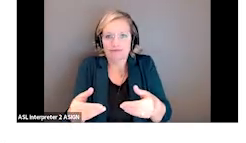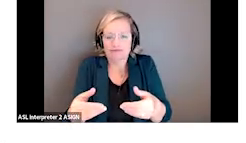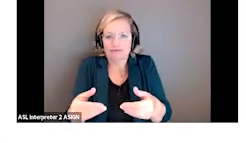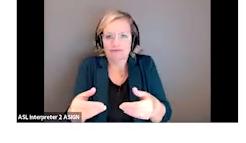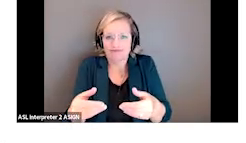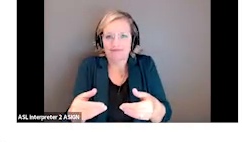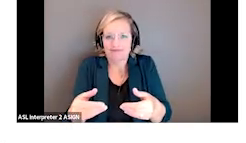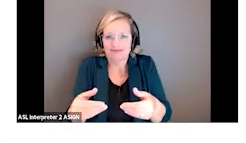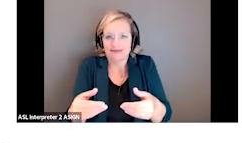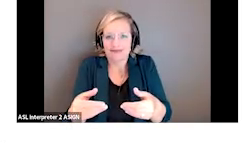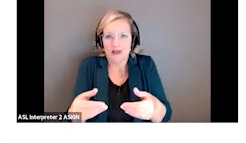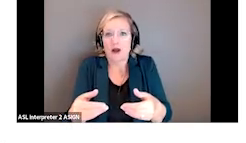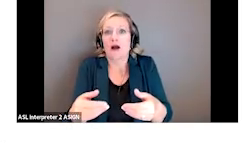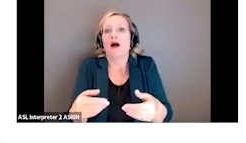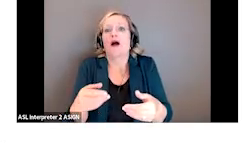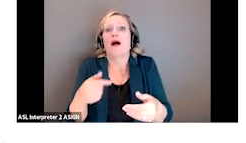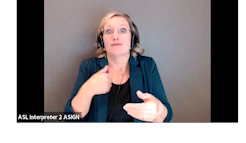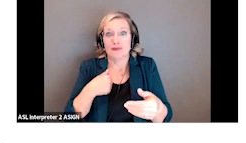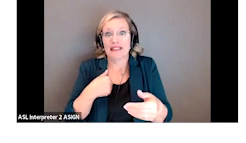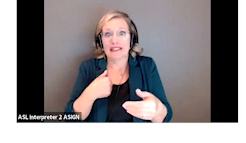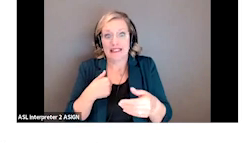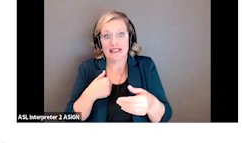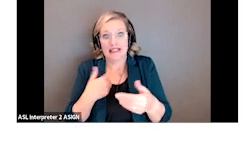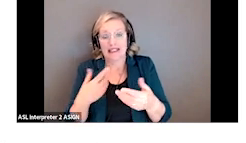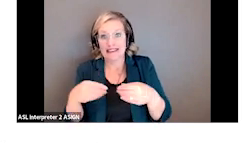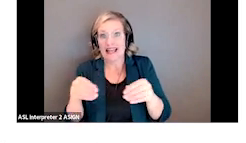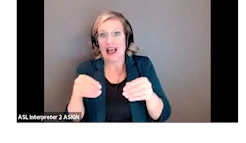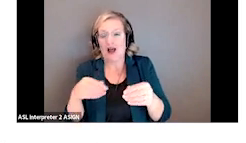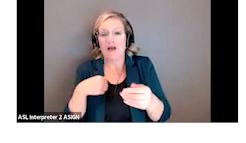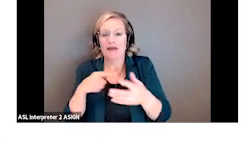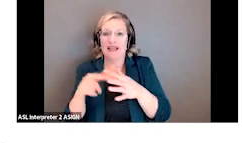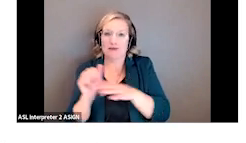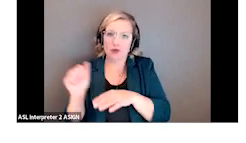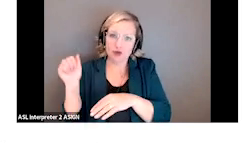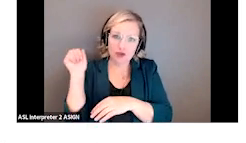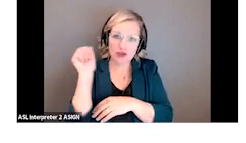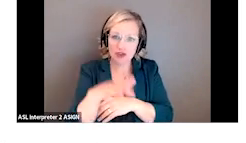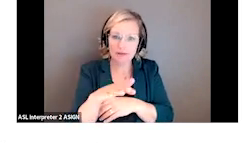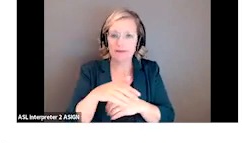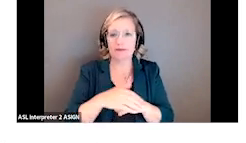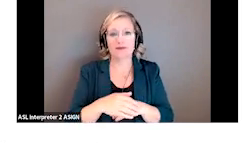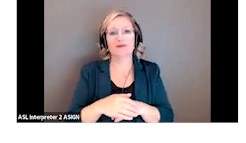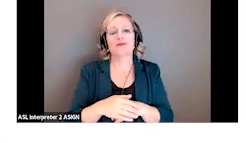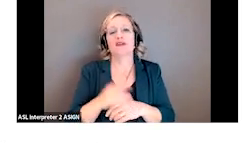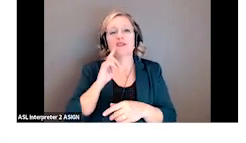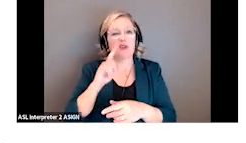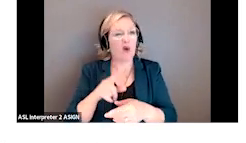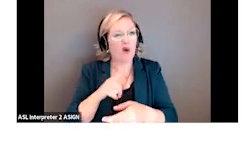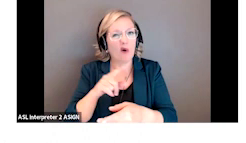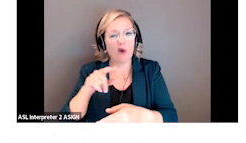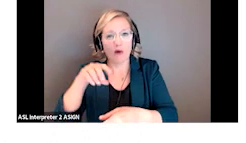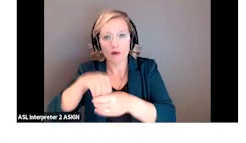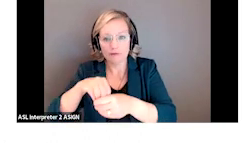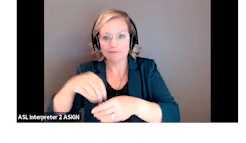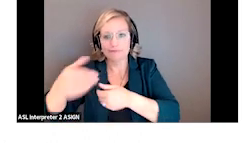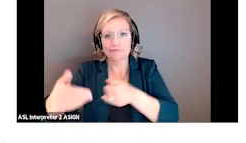However, I have to ship the product. So whether that's shipping into your co-packer and there's some fees with that, or